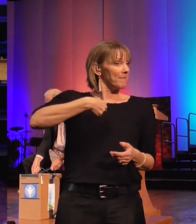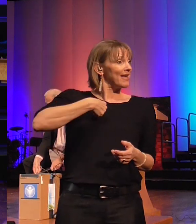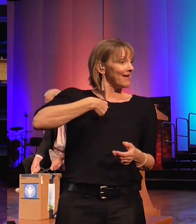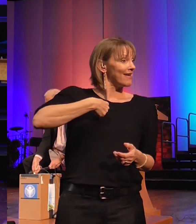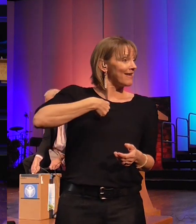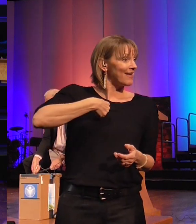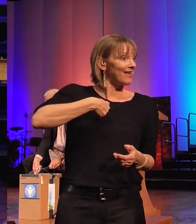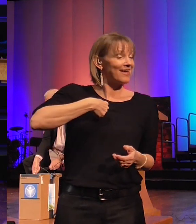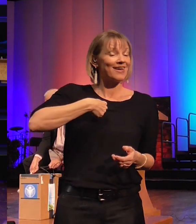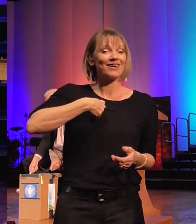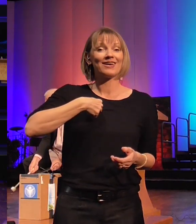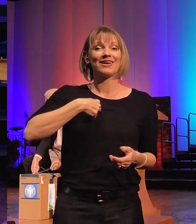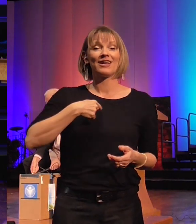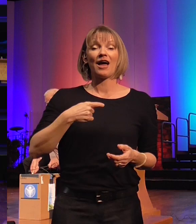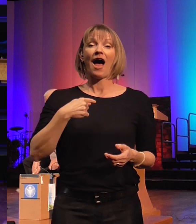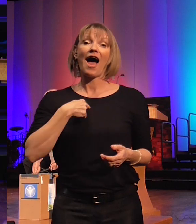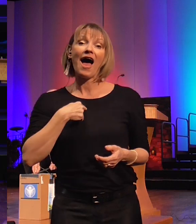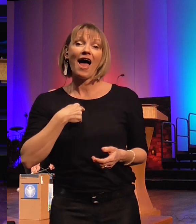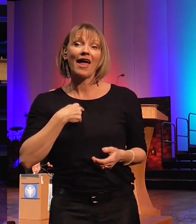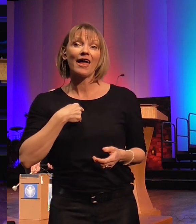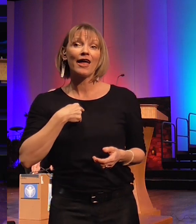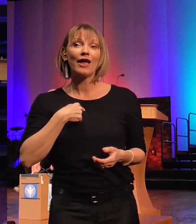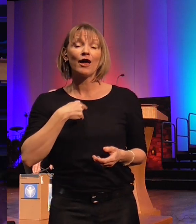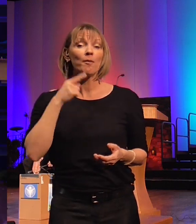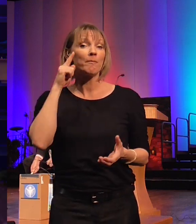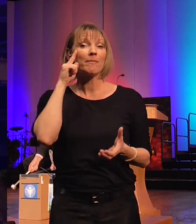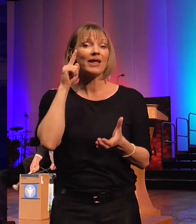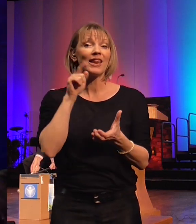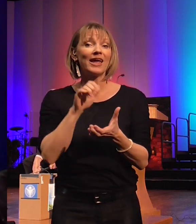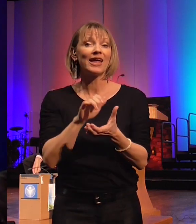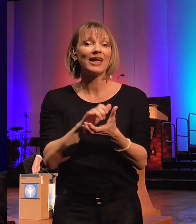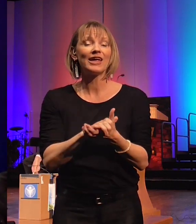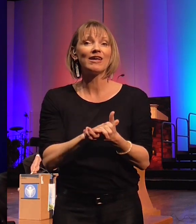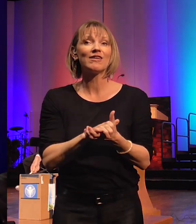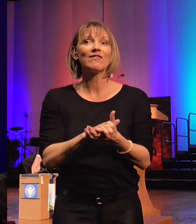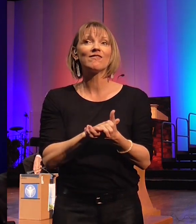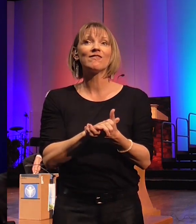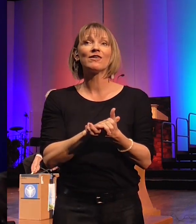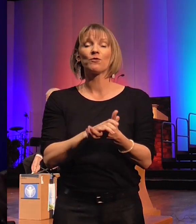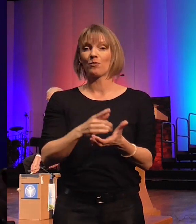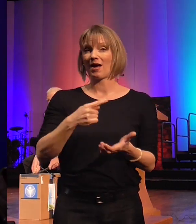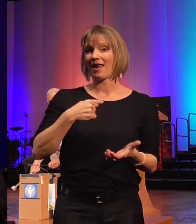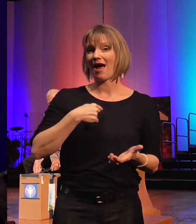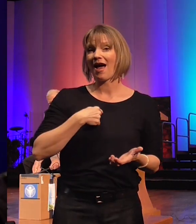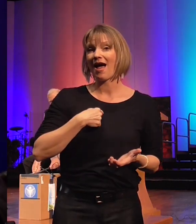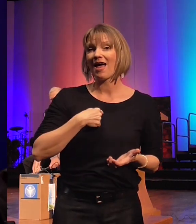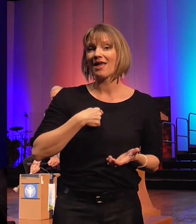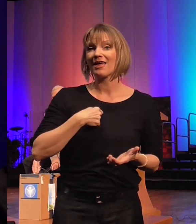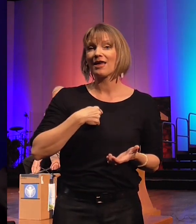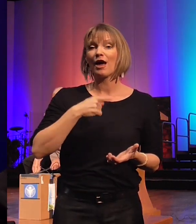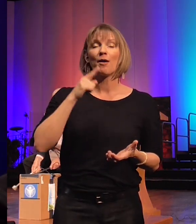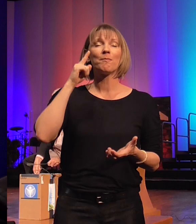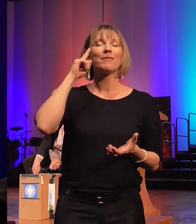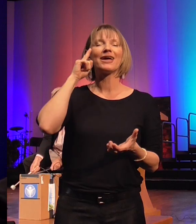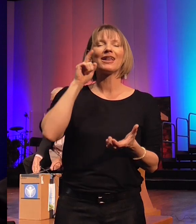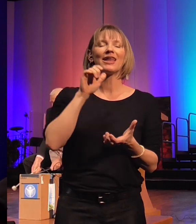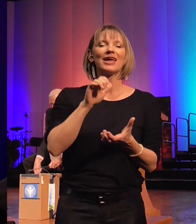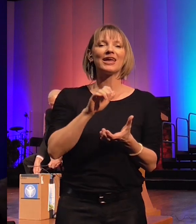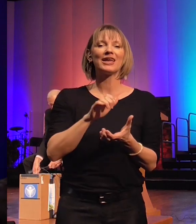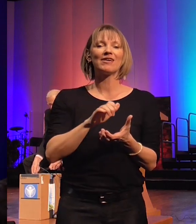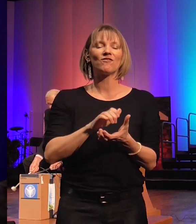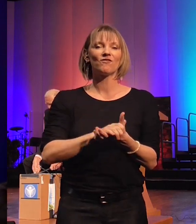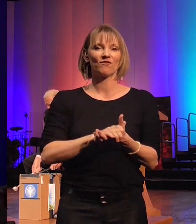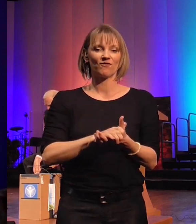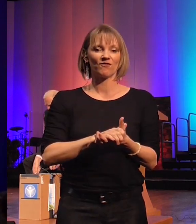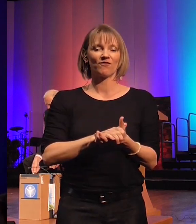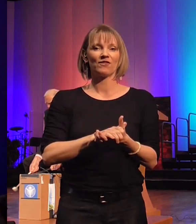for me. And what I believe, what I